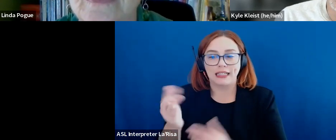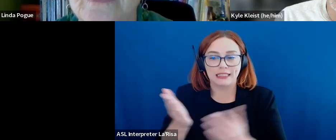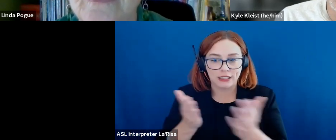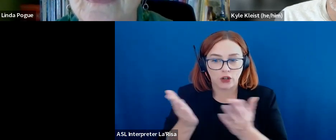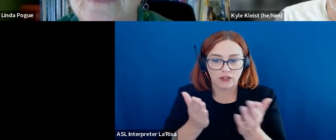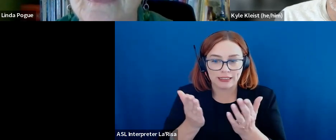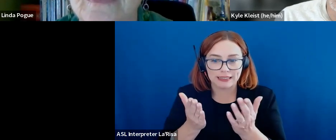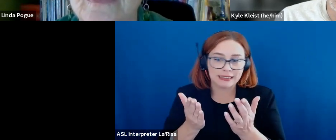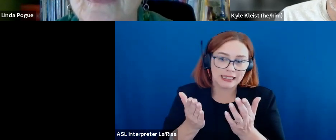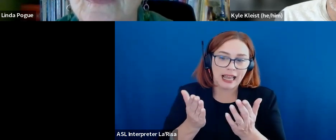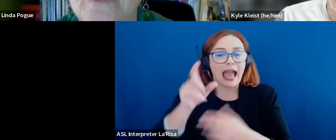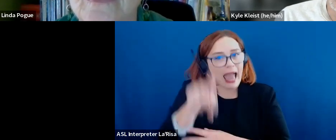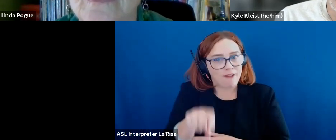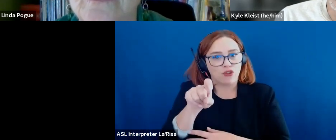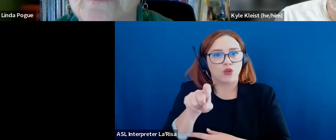activities.